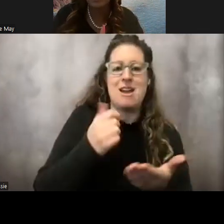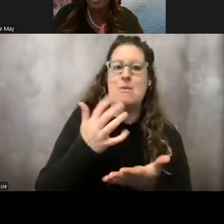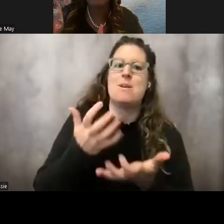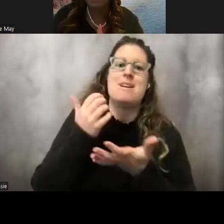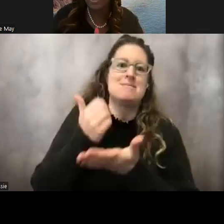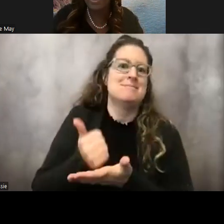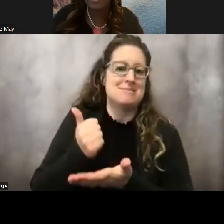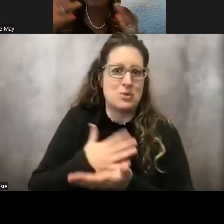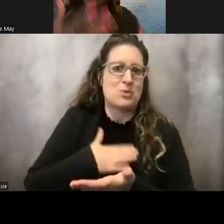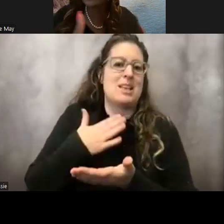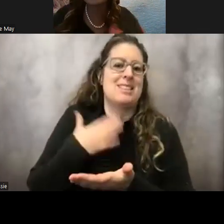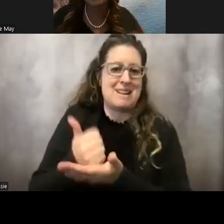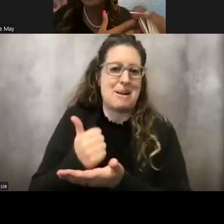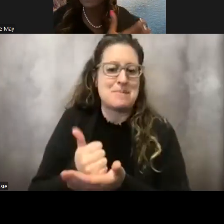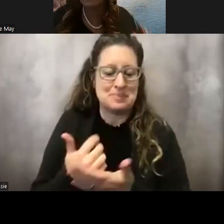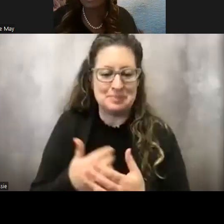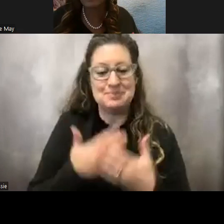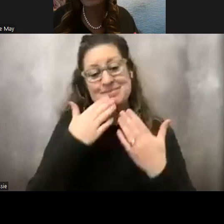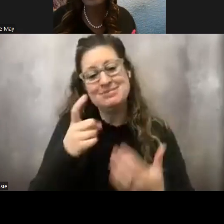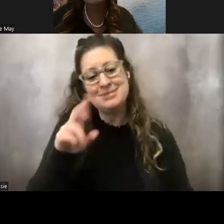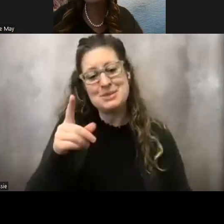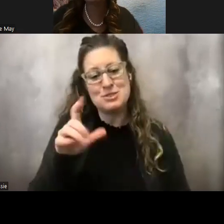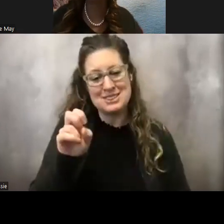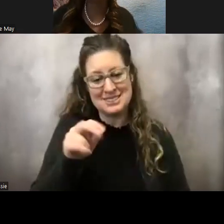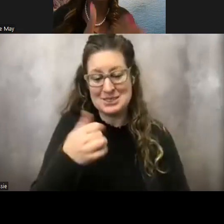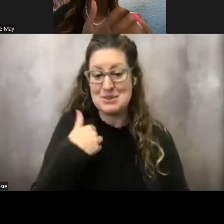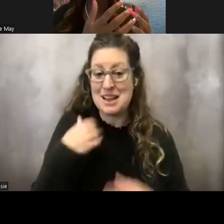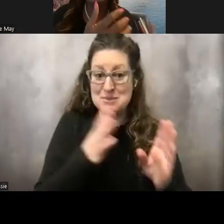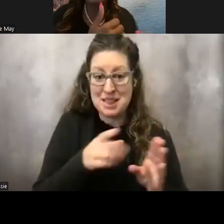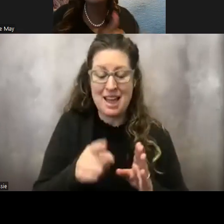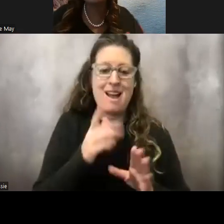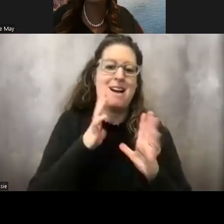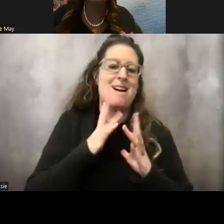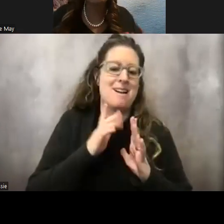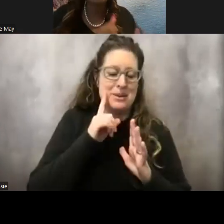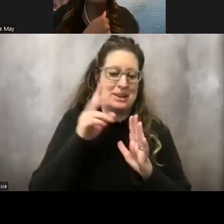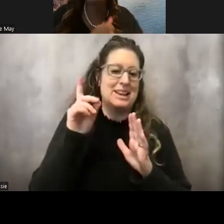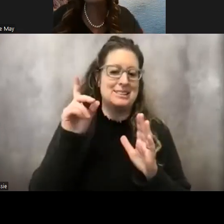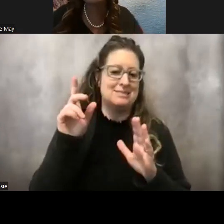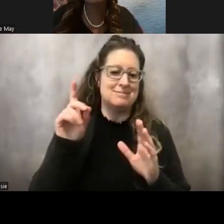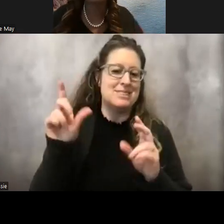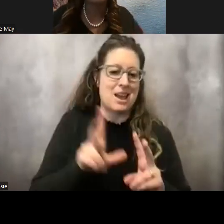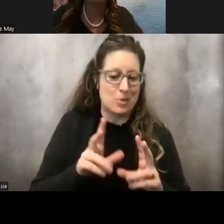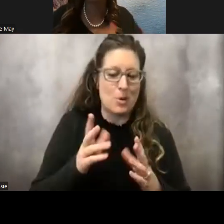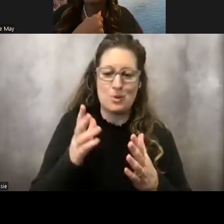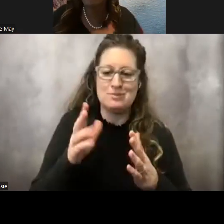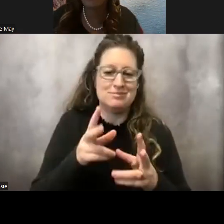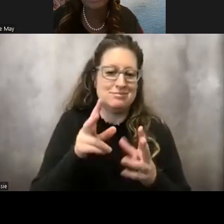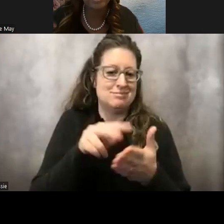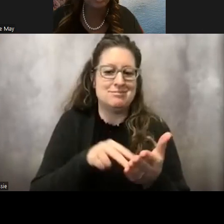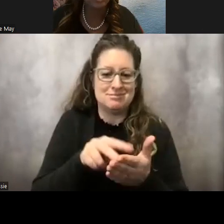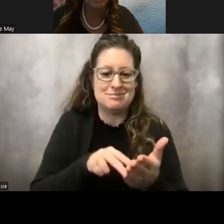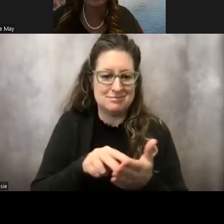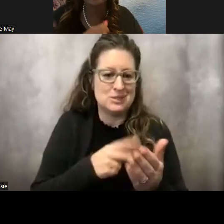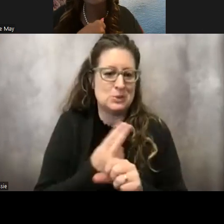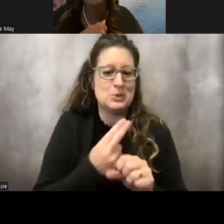Preston, that you have a plan that's in place that we can download. Certainly, we do need ideas. We need boots on the ground. We're